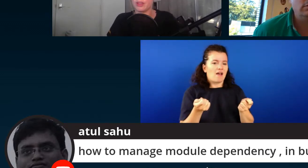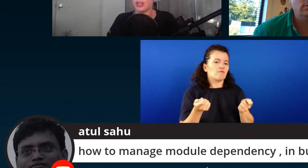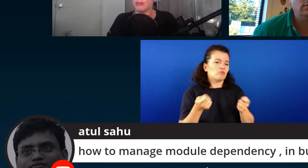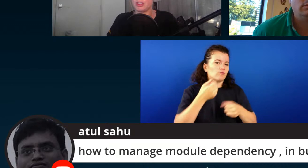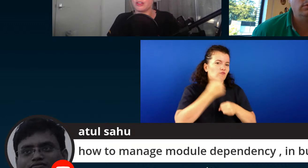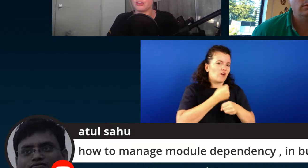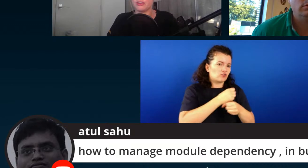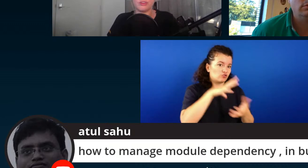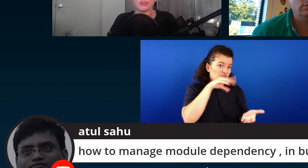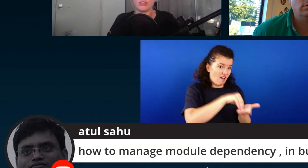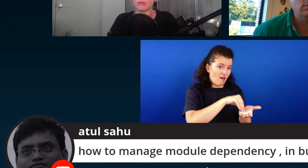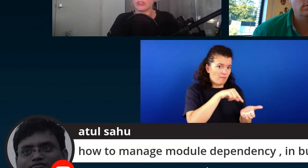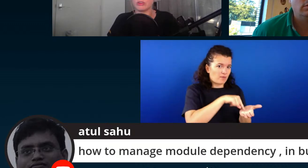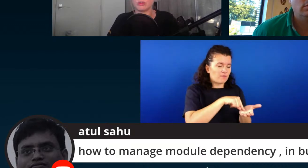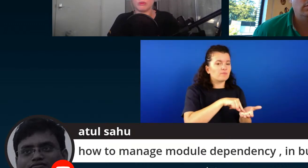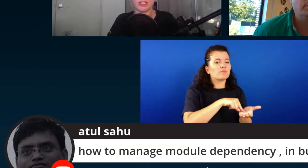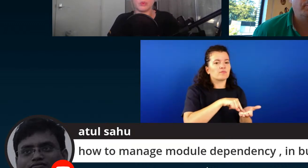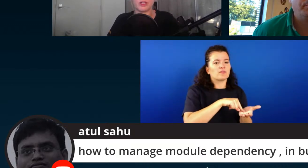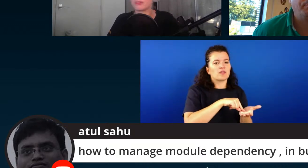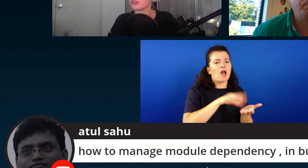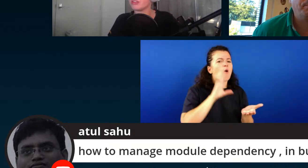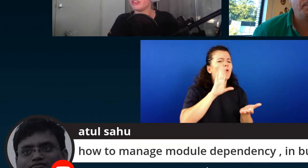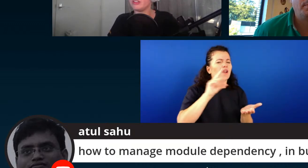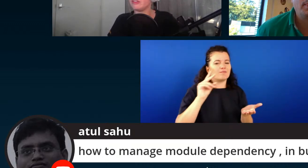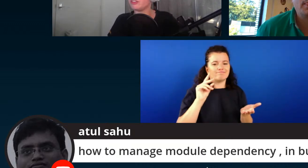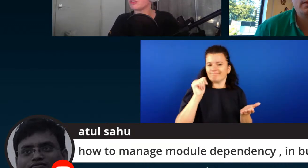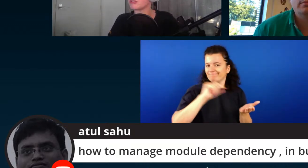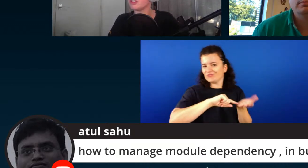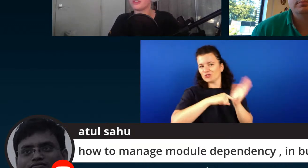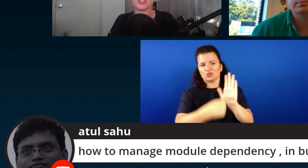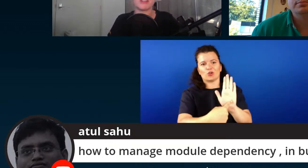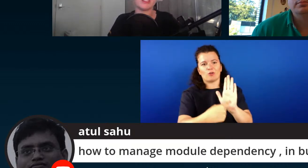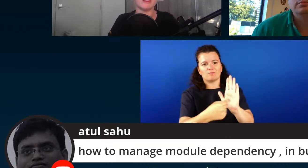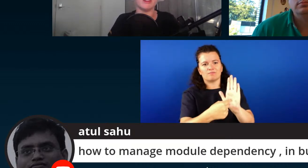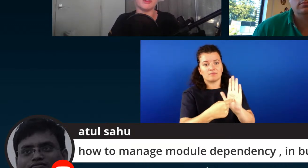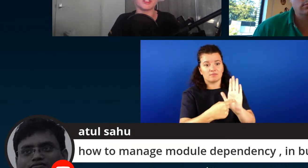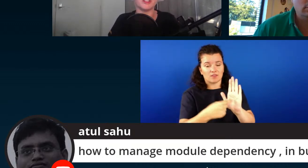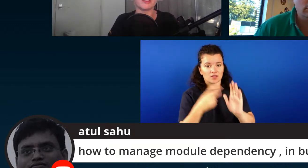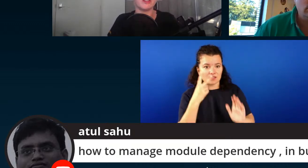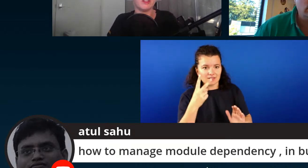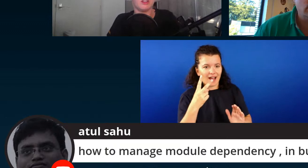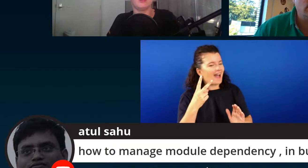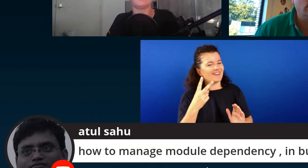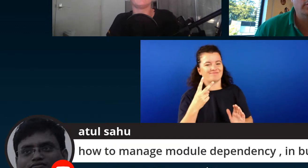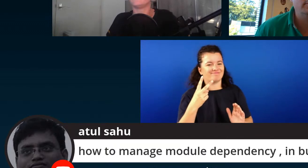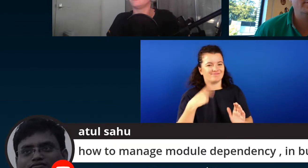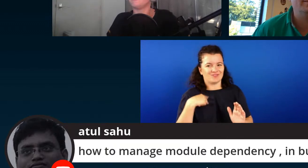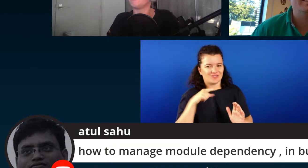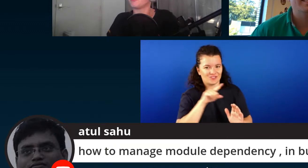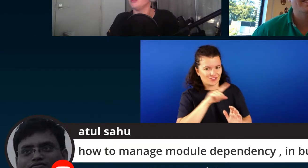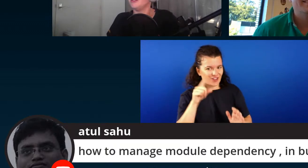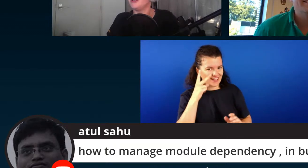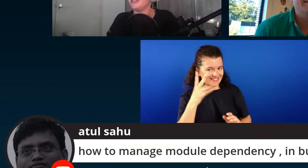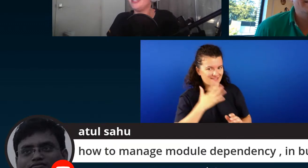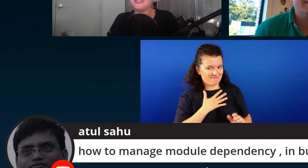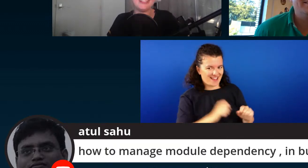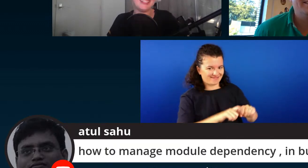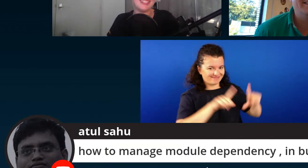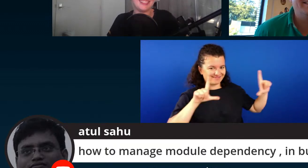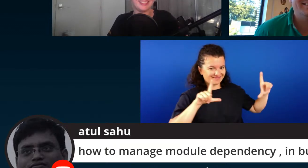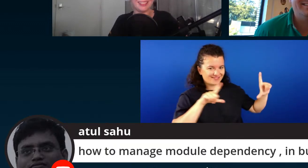yeah. I'm going to show that real quick while my screen is my screen still sharing? No, it's not. No.